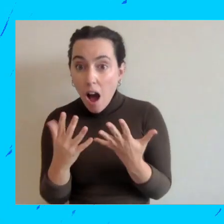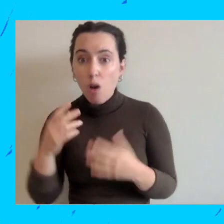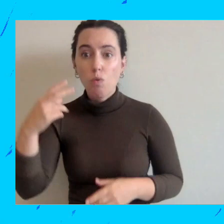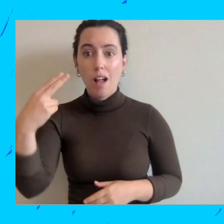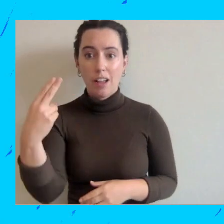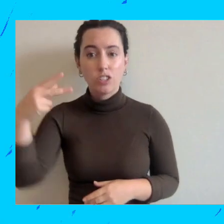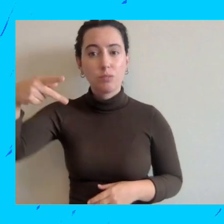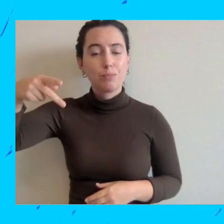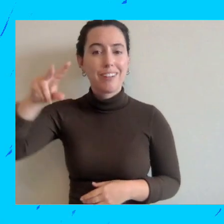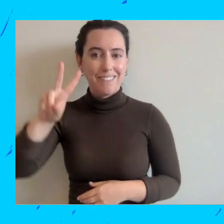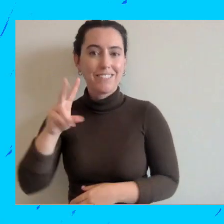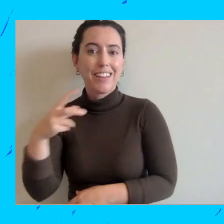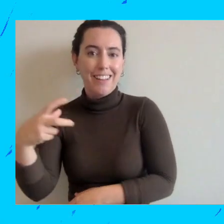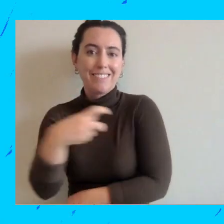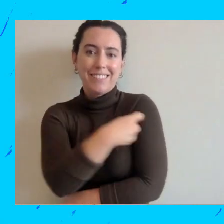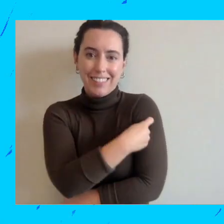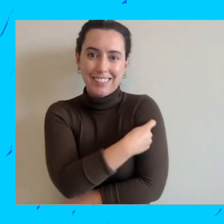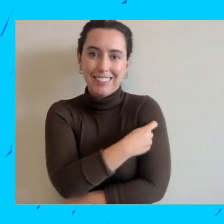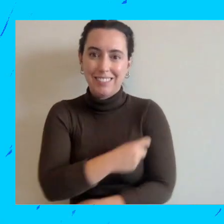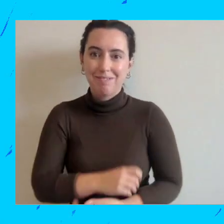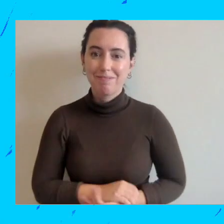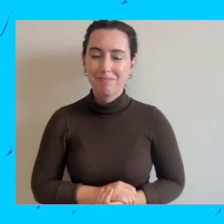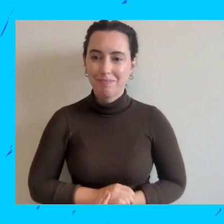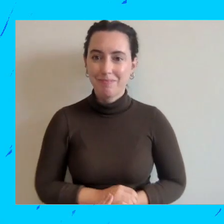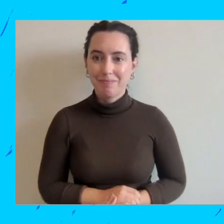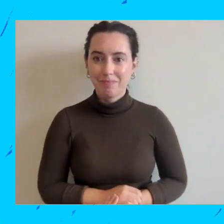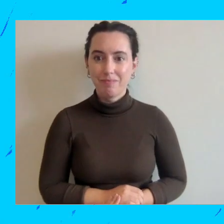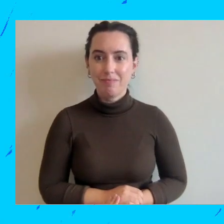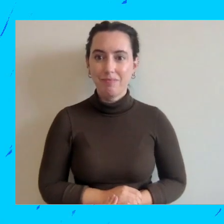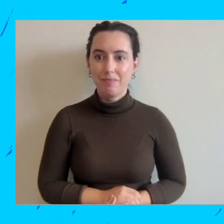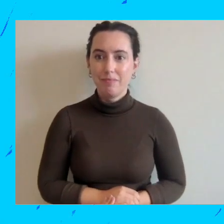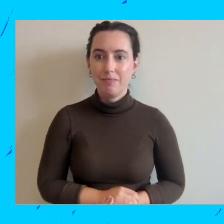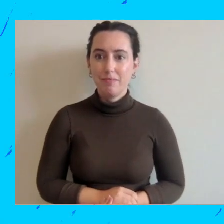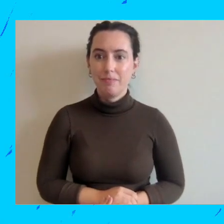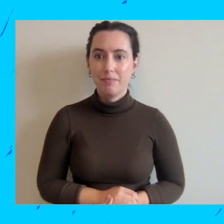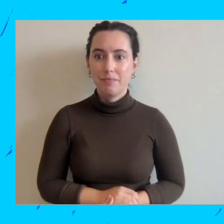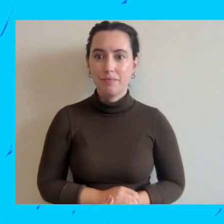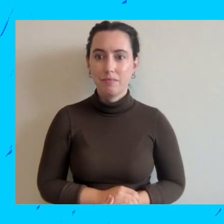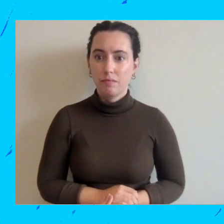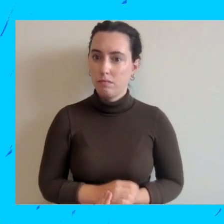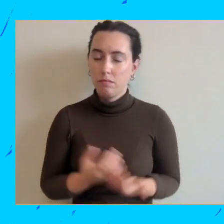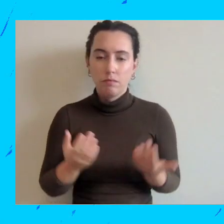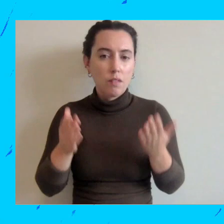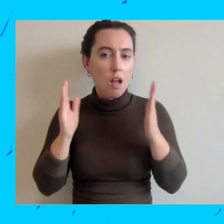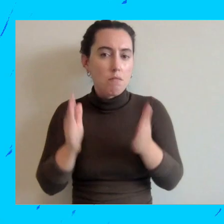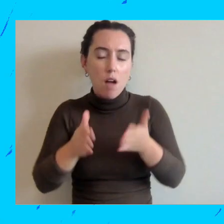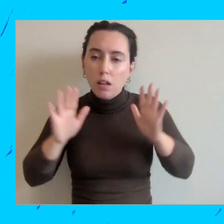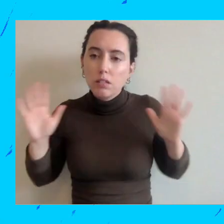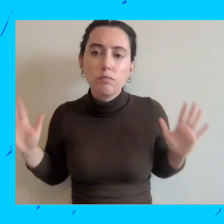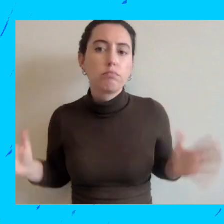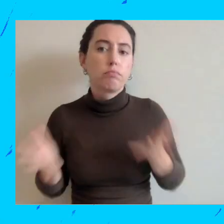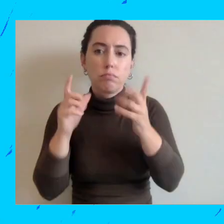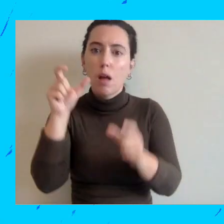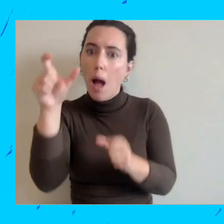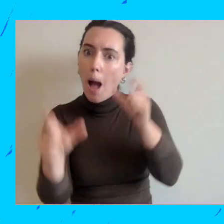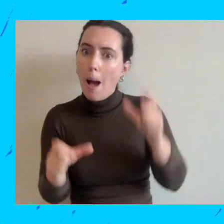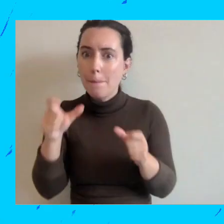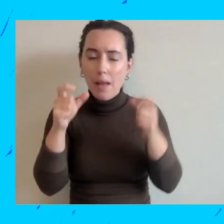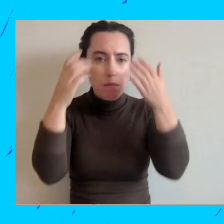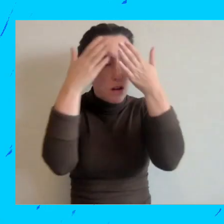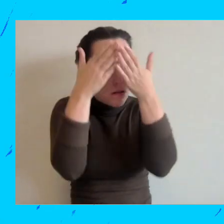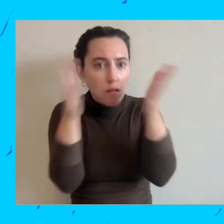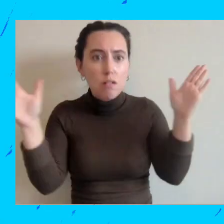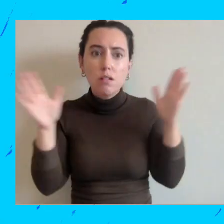the HPV vaccine comes in. And we need to push for that to be received